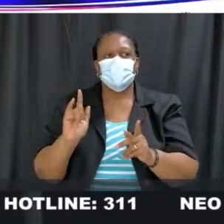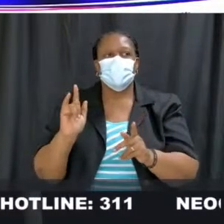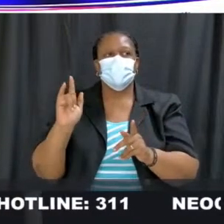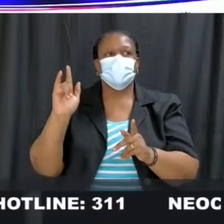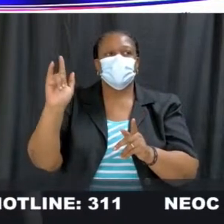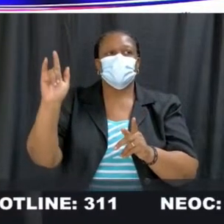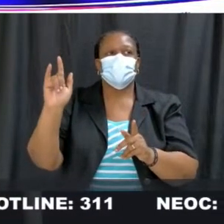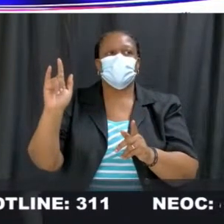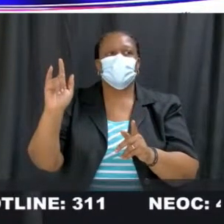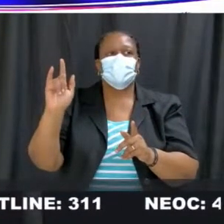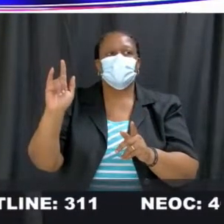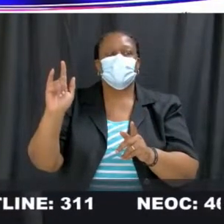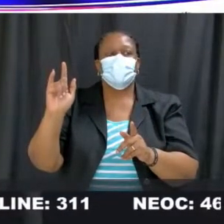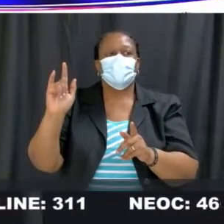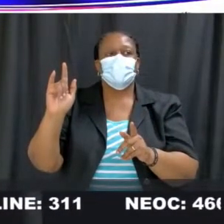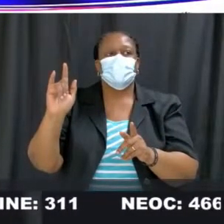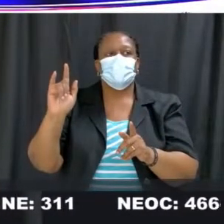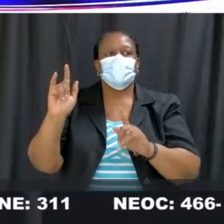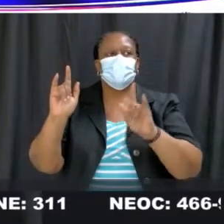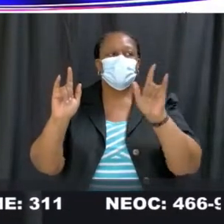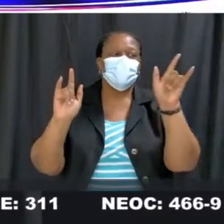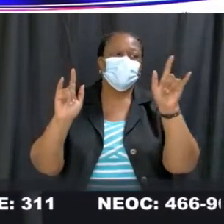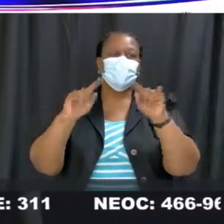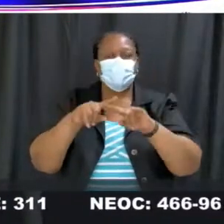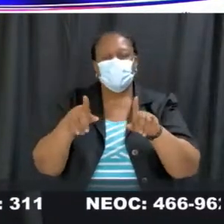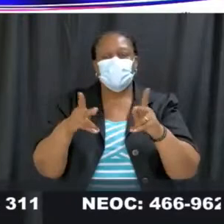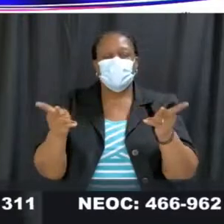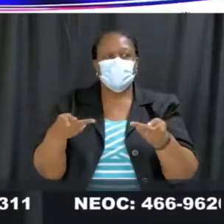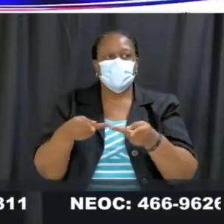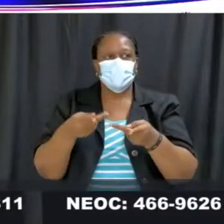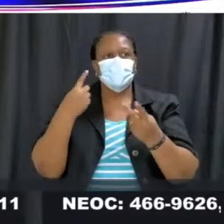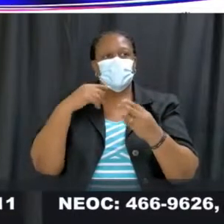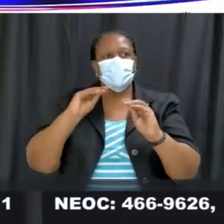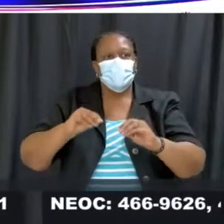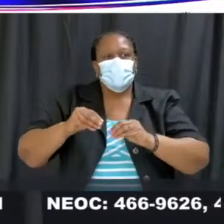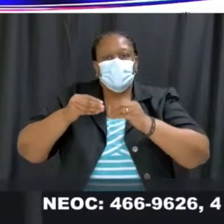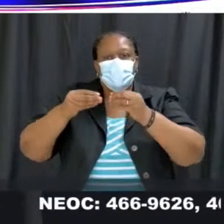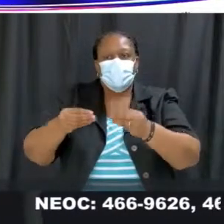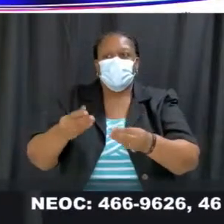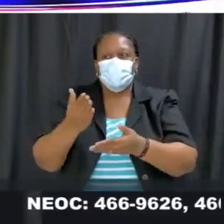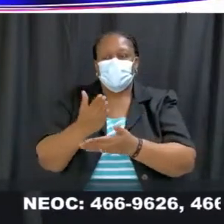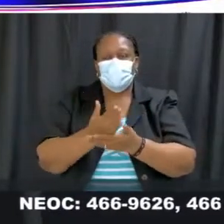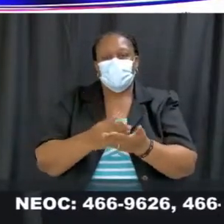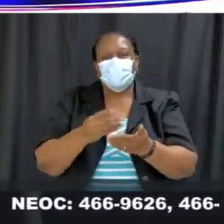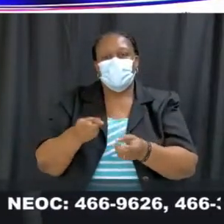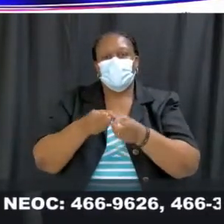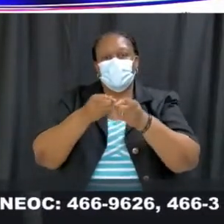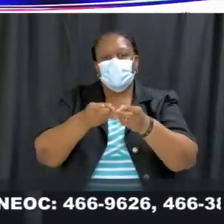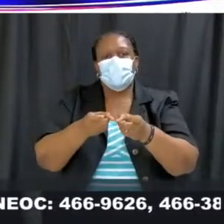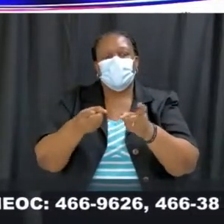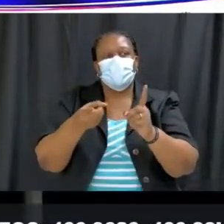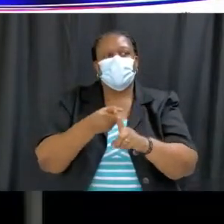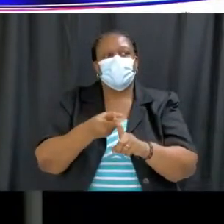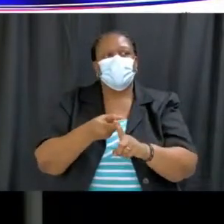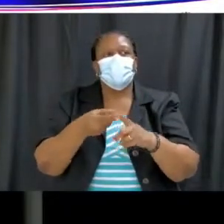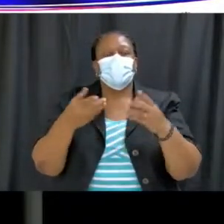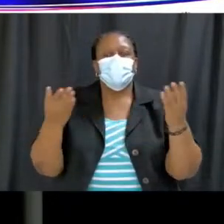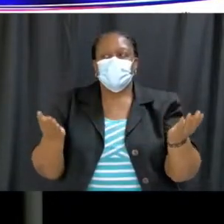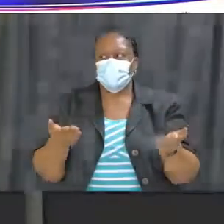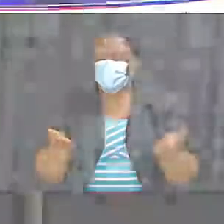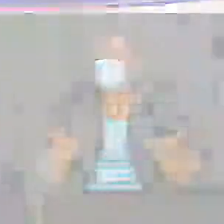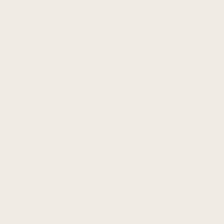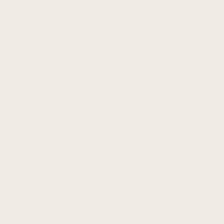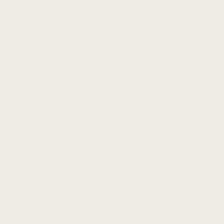and Candice Prentice for their contribution to our national response efforts, whereby a food drive would